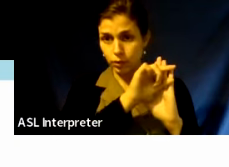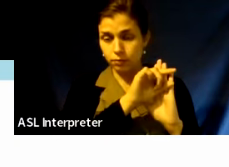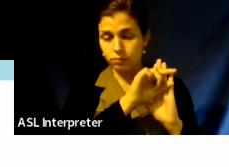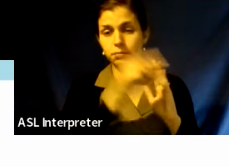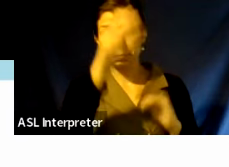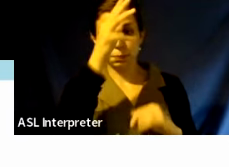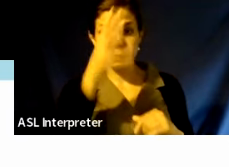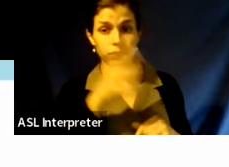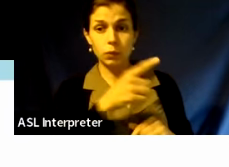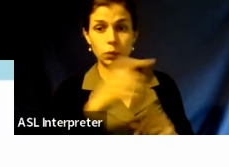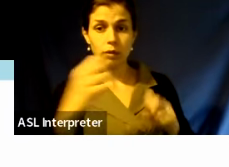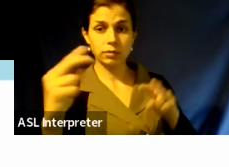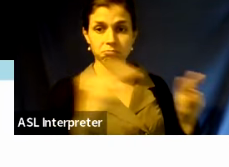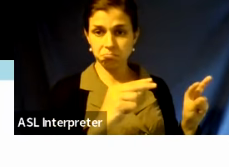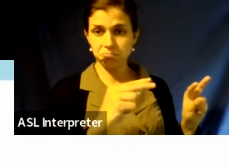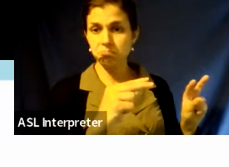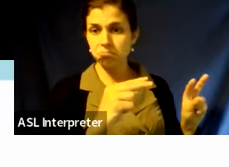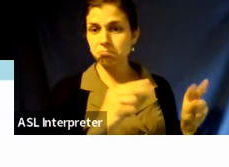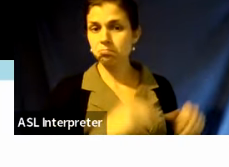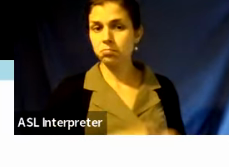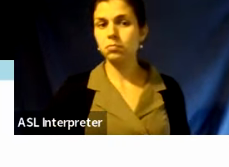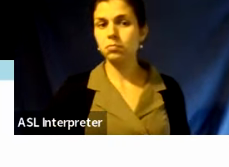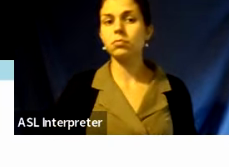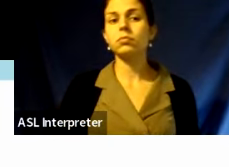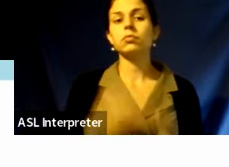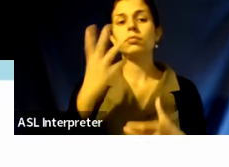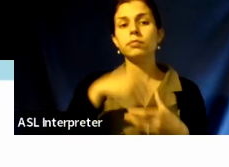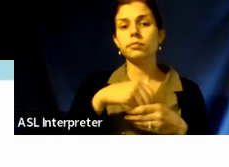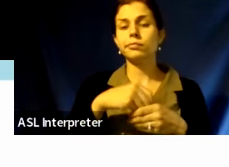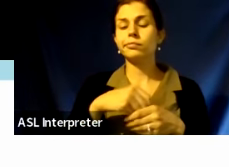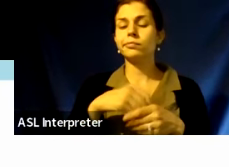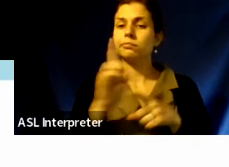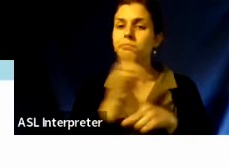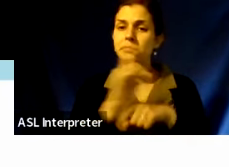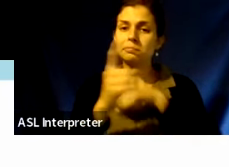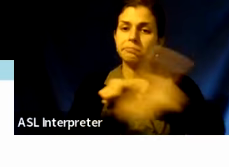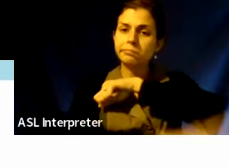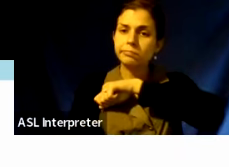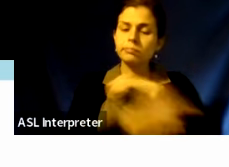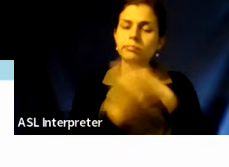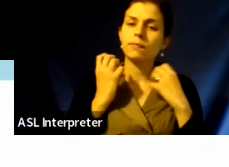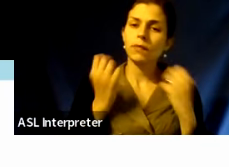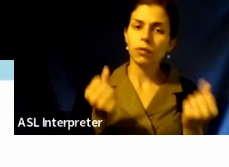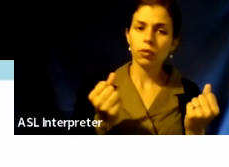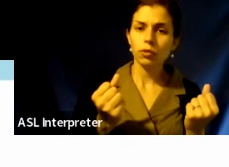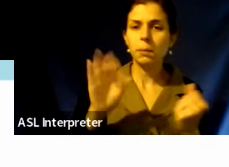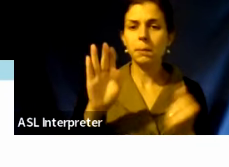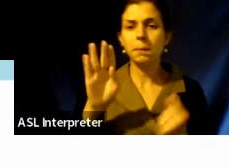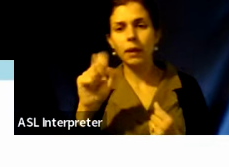other records, including discipline, health, and busing information.